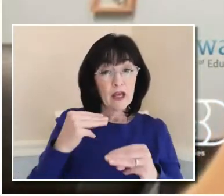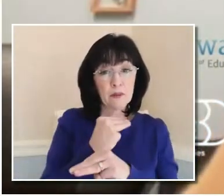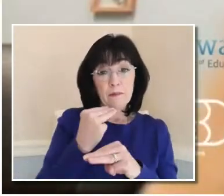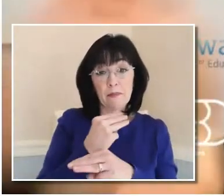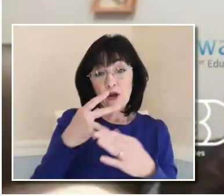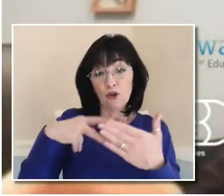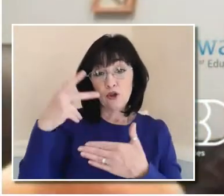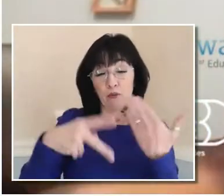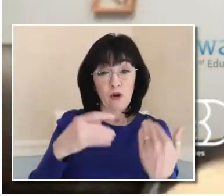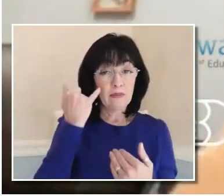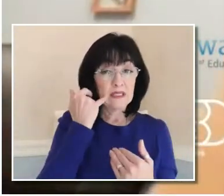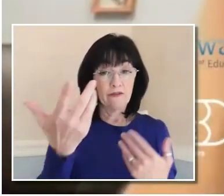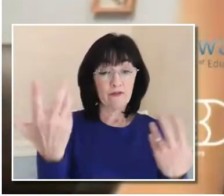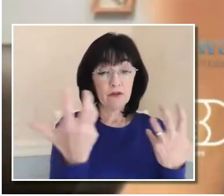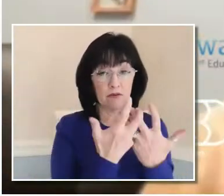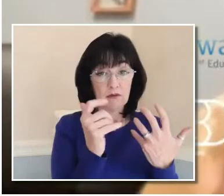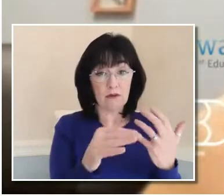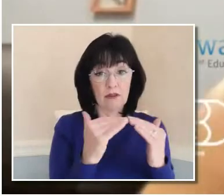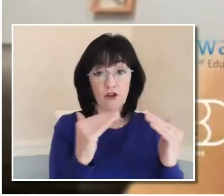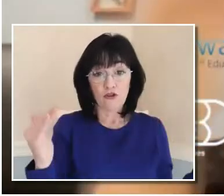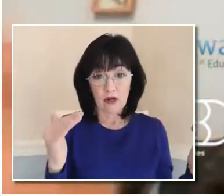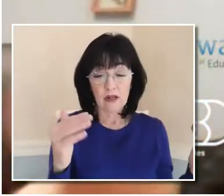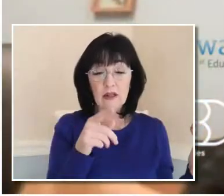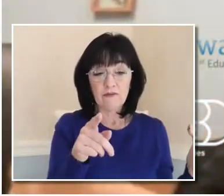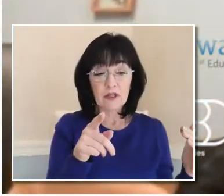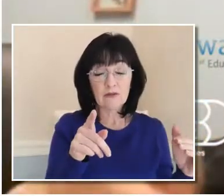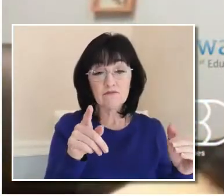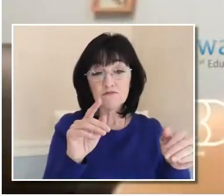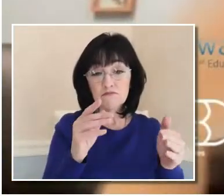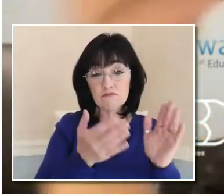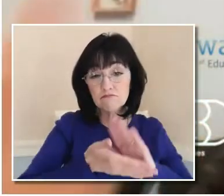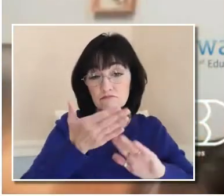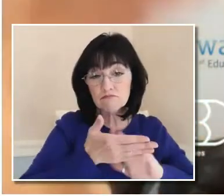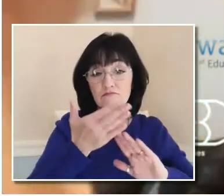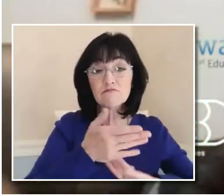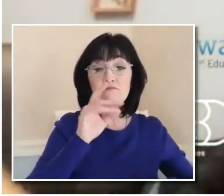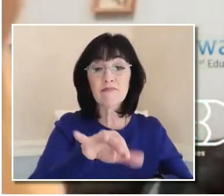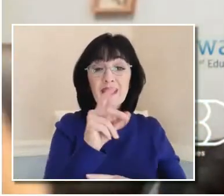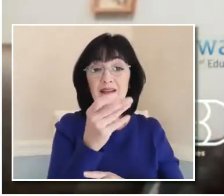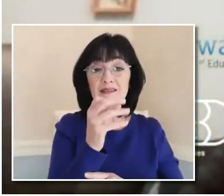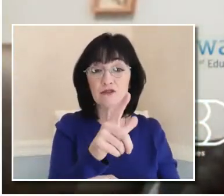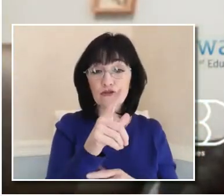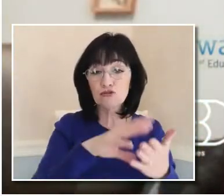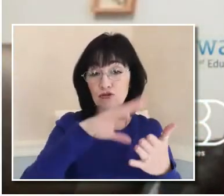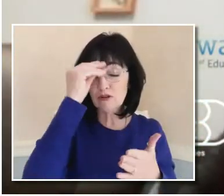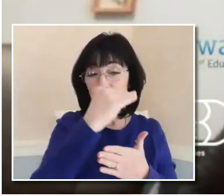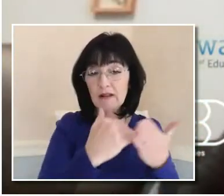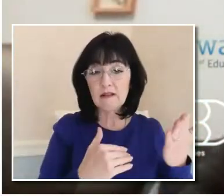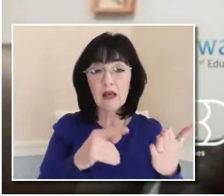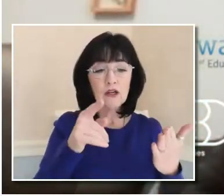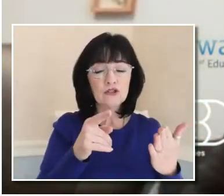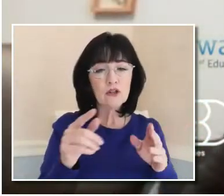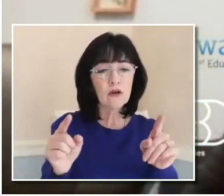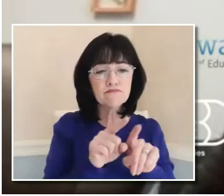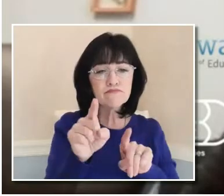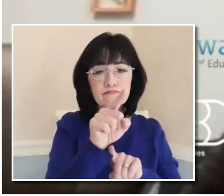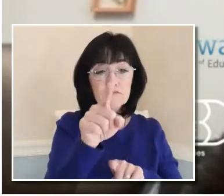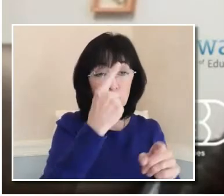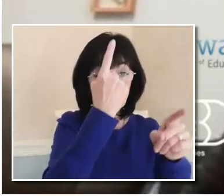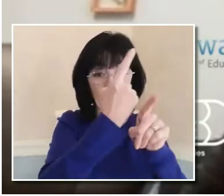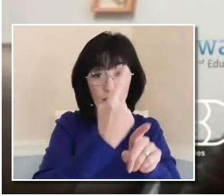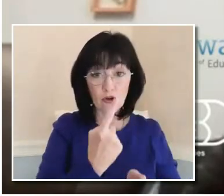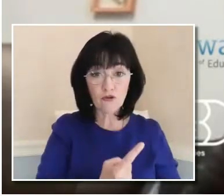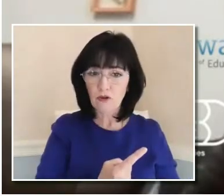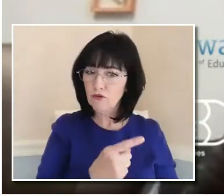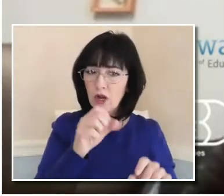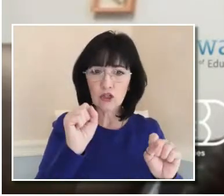so if you go through and you do this digital lesson and you understand the content and you just go through and you answer things correctly, you could be done that digital